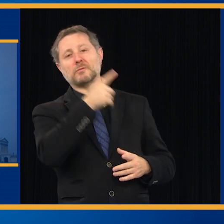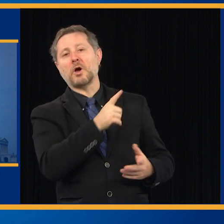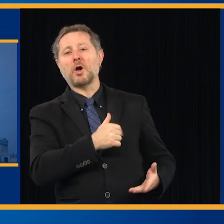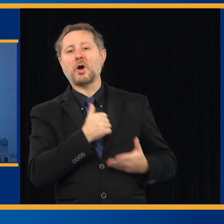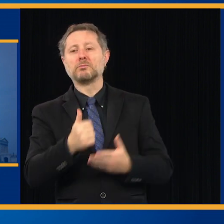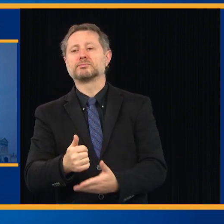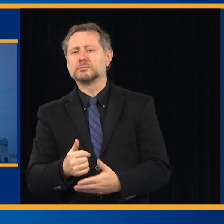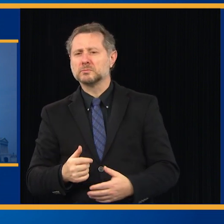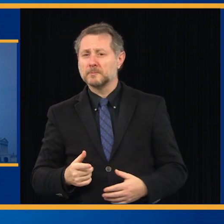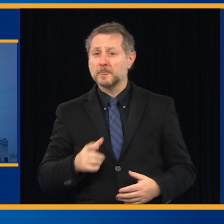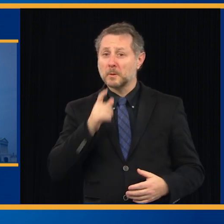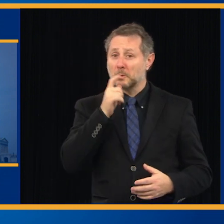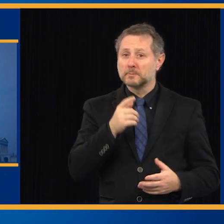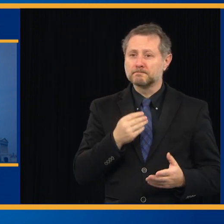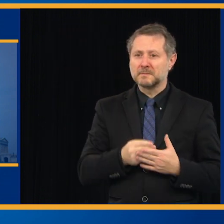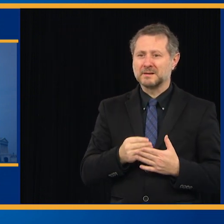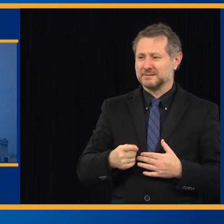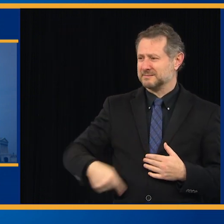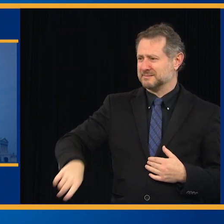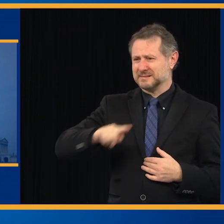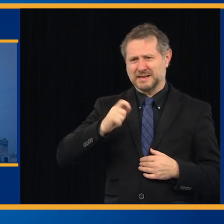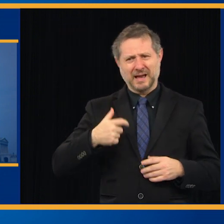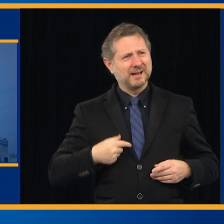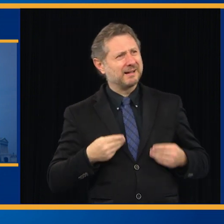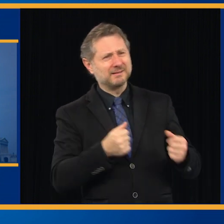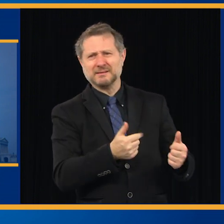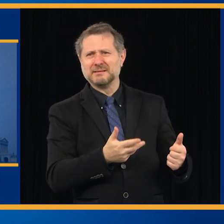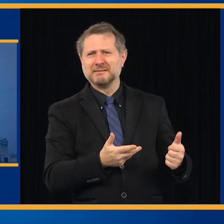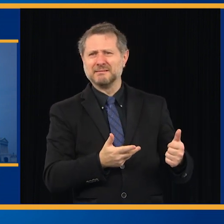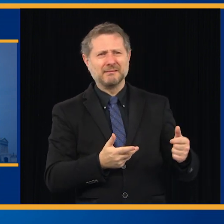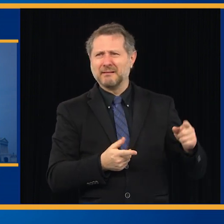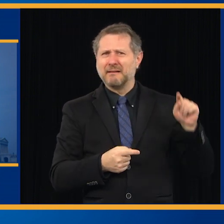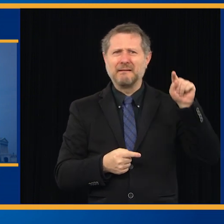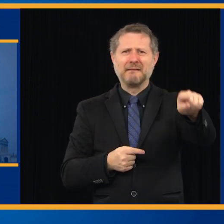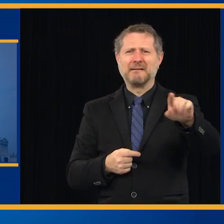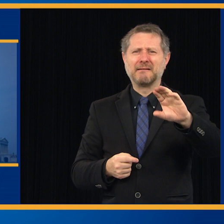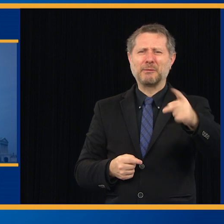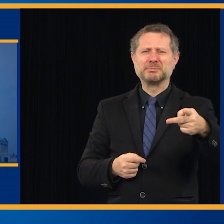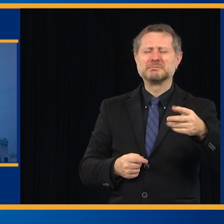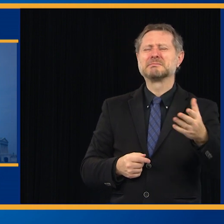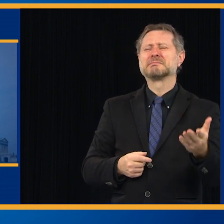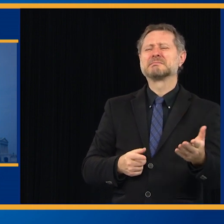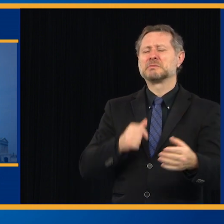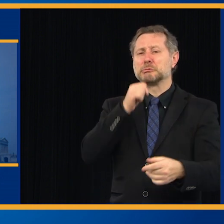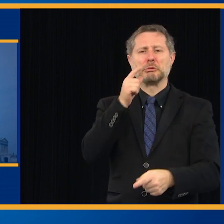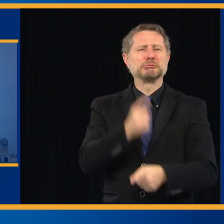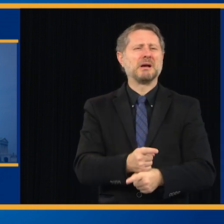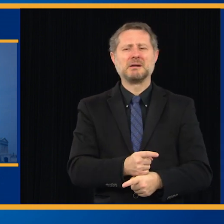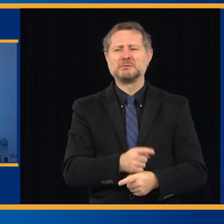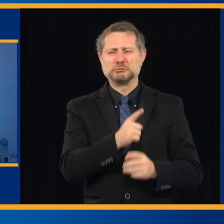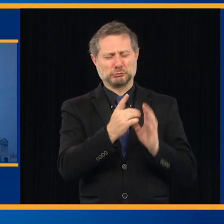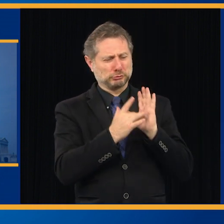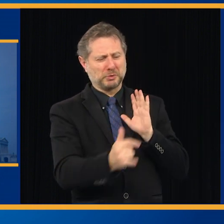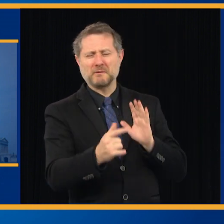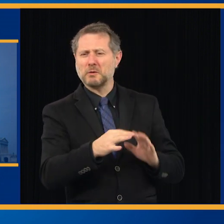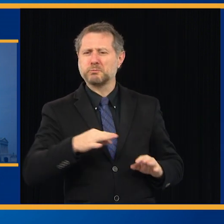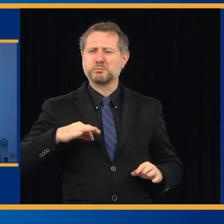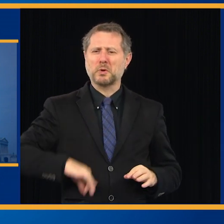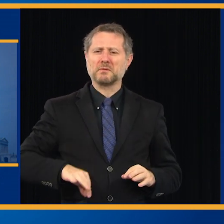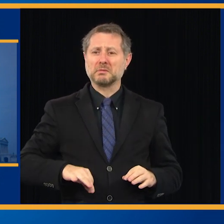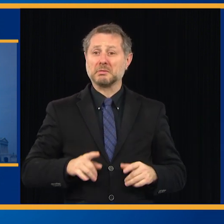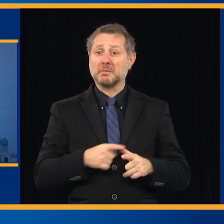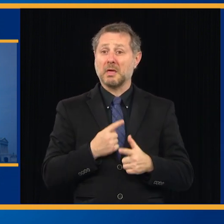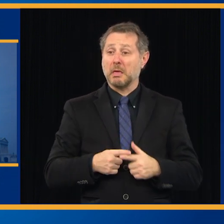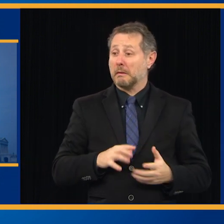taxpayers are going to bail them out. No. It's not that they reap all the profits on the way up, and then the